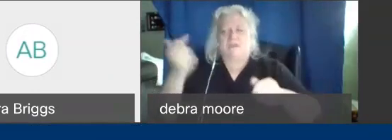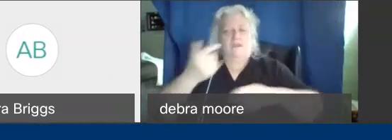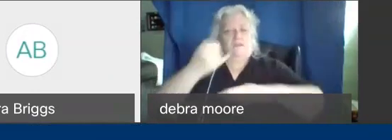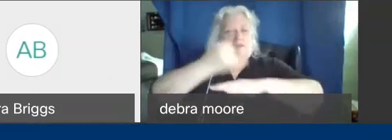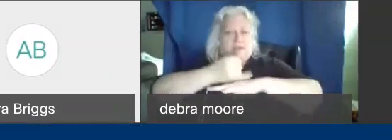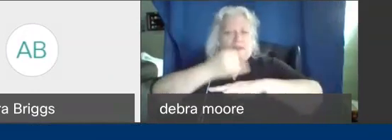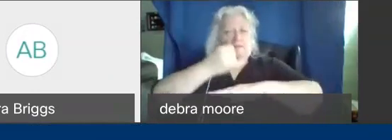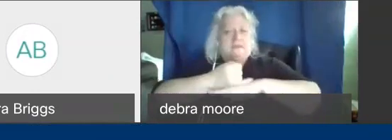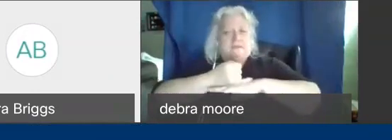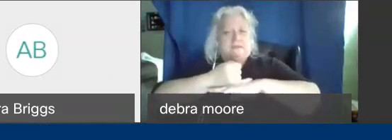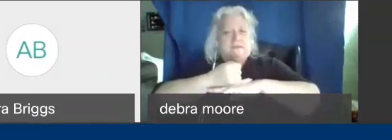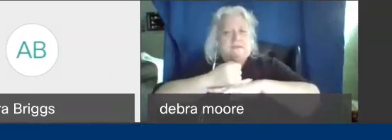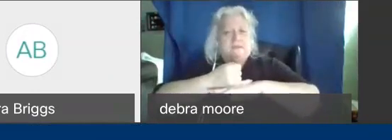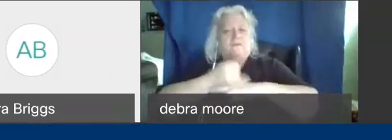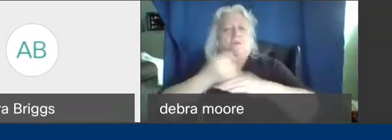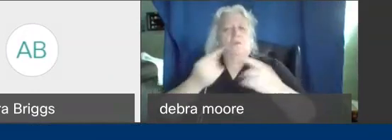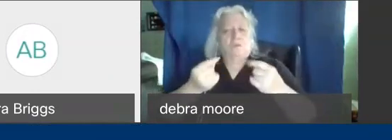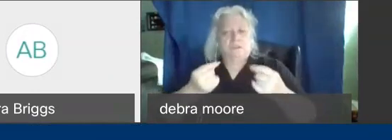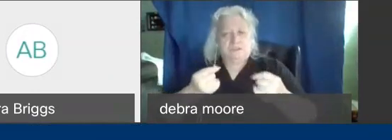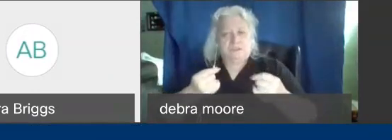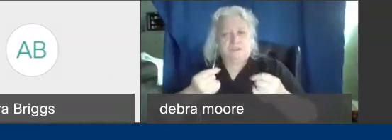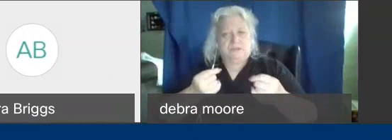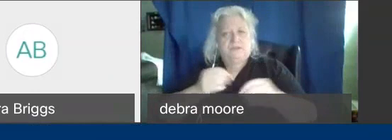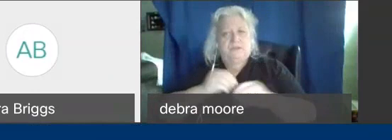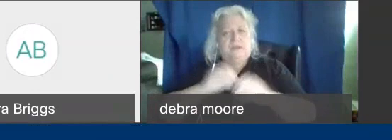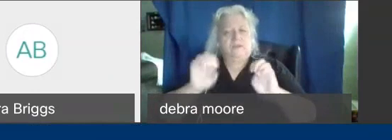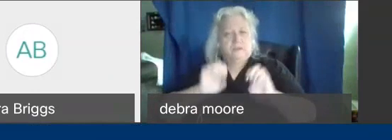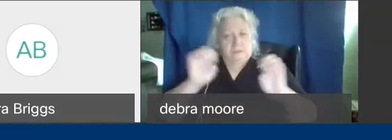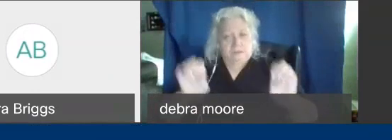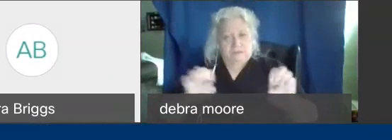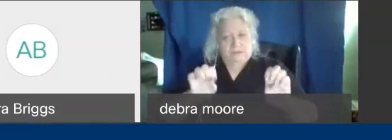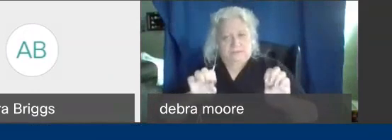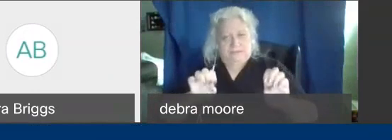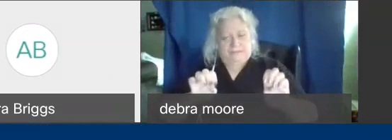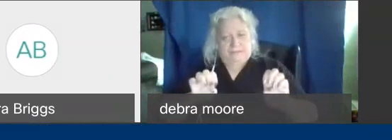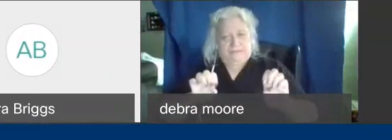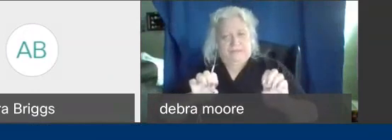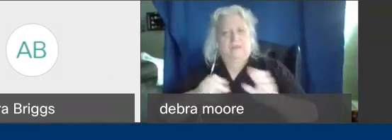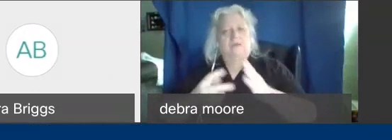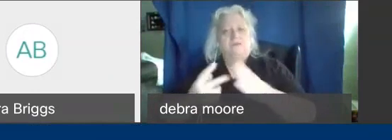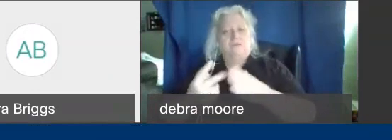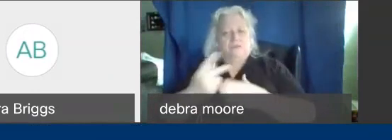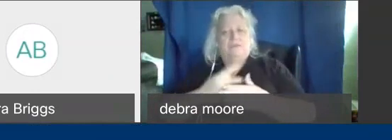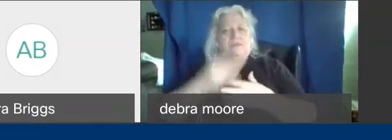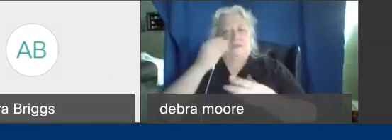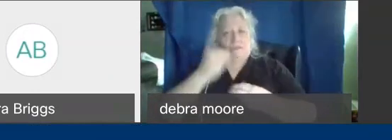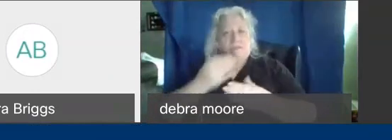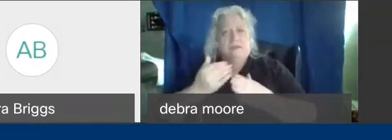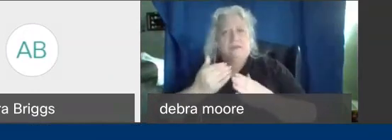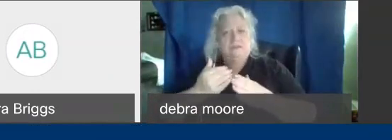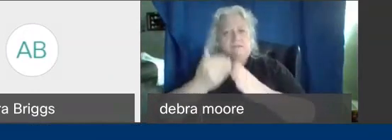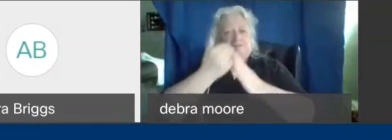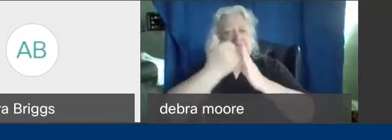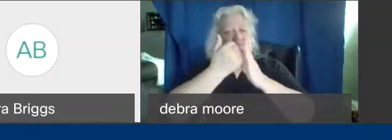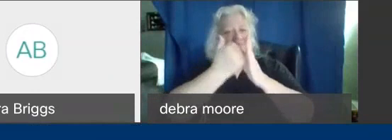information below for what to do in those emergencies. It's important to review the information regarding these scenarios,